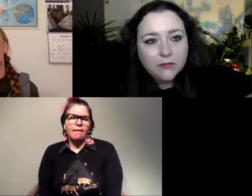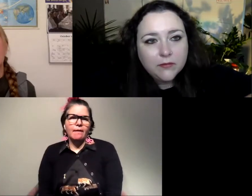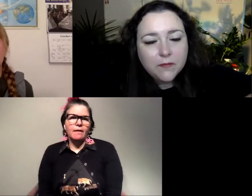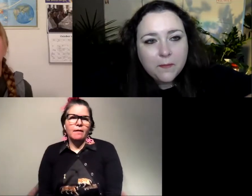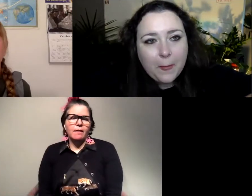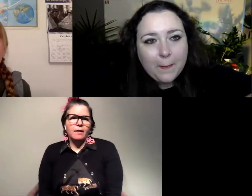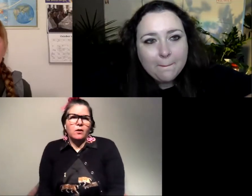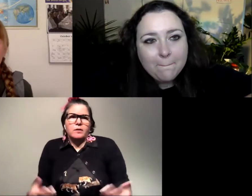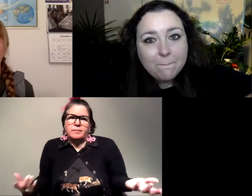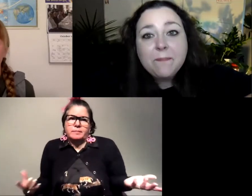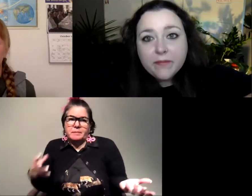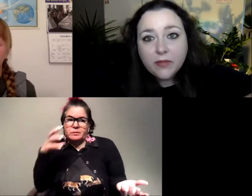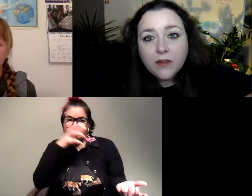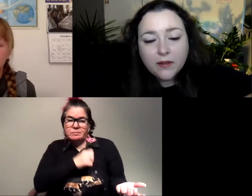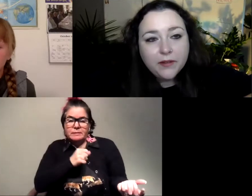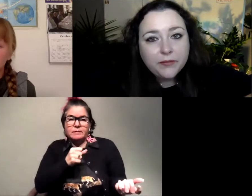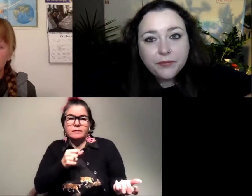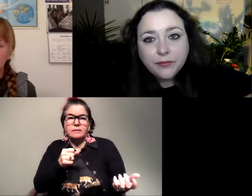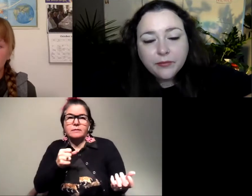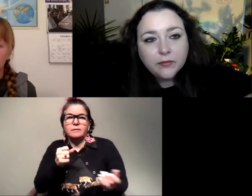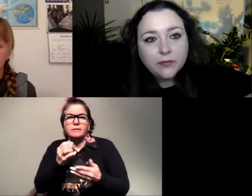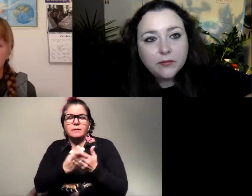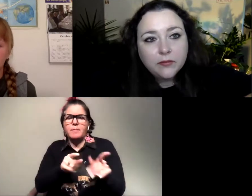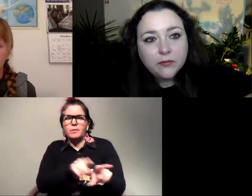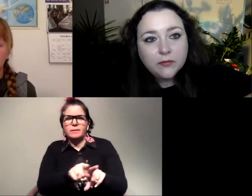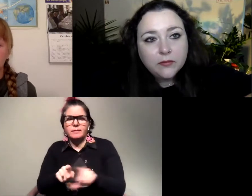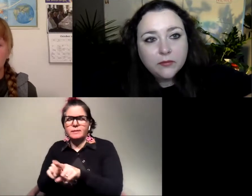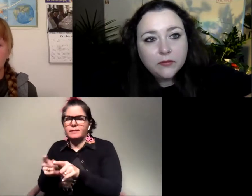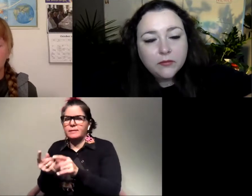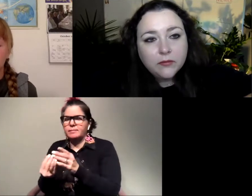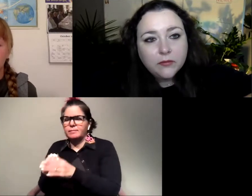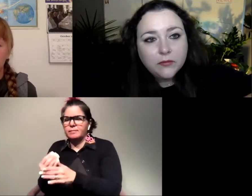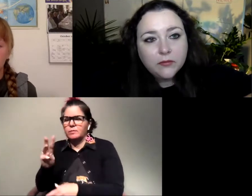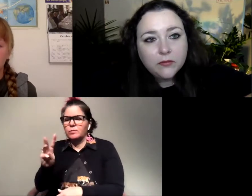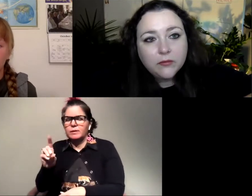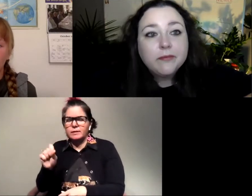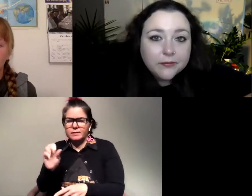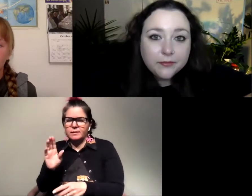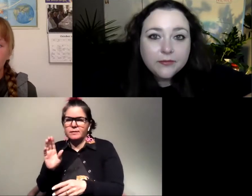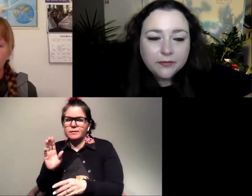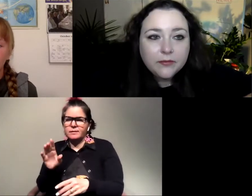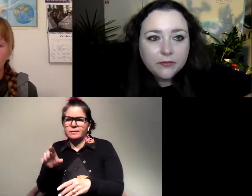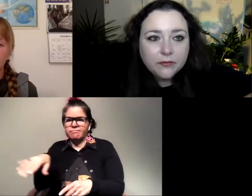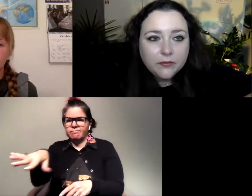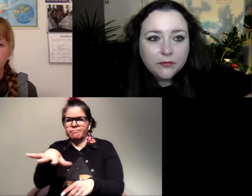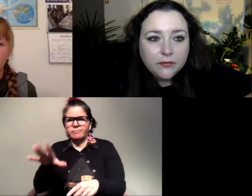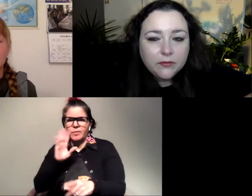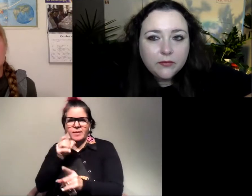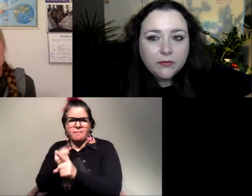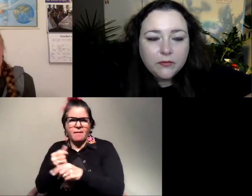And so I imagine you would get some of those same weeds in other parts of the lake might be impacted by that.